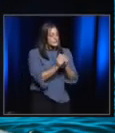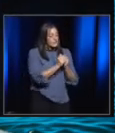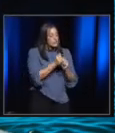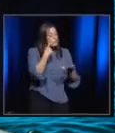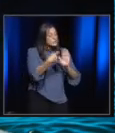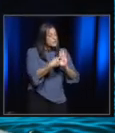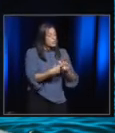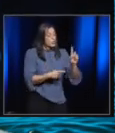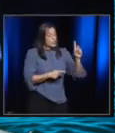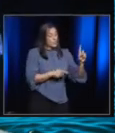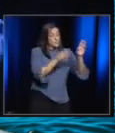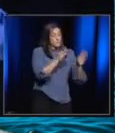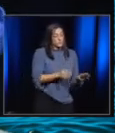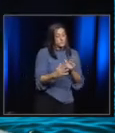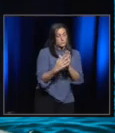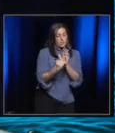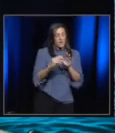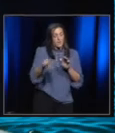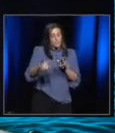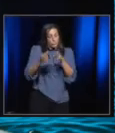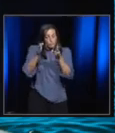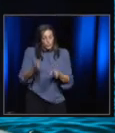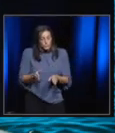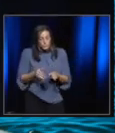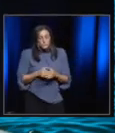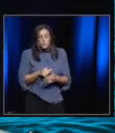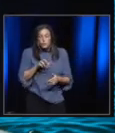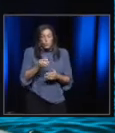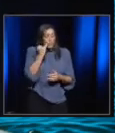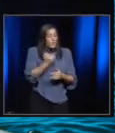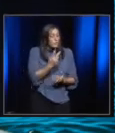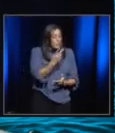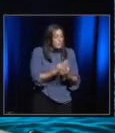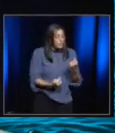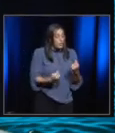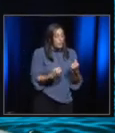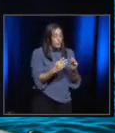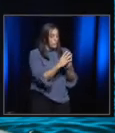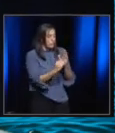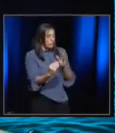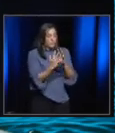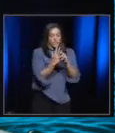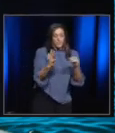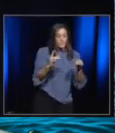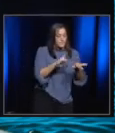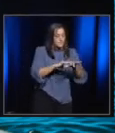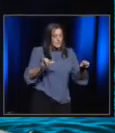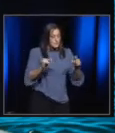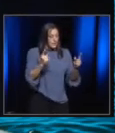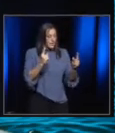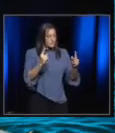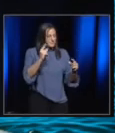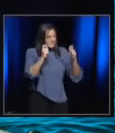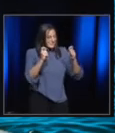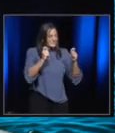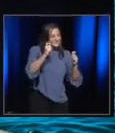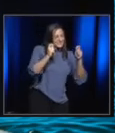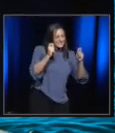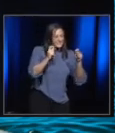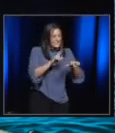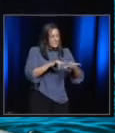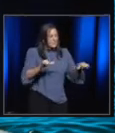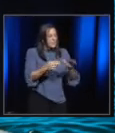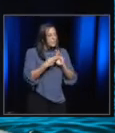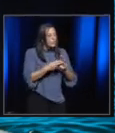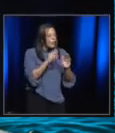is imitating the other or where they were both imitating each other simultaneously, mutual imitation. They called it the